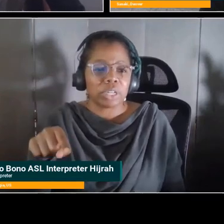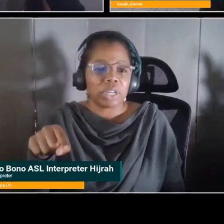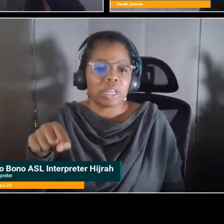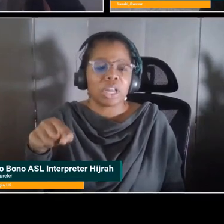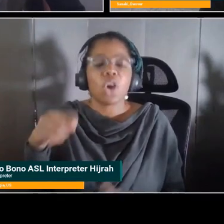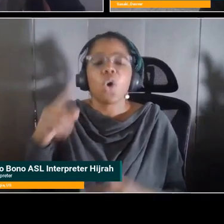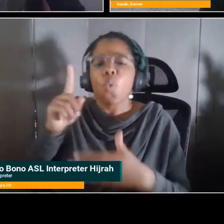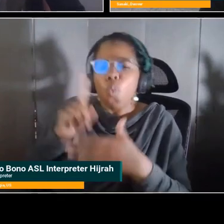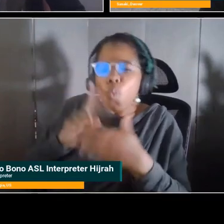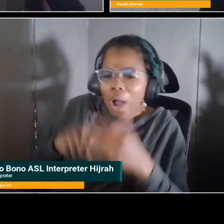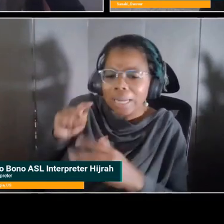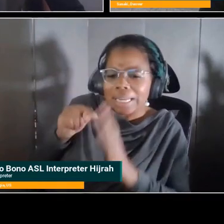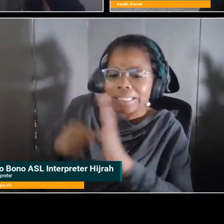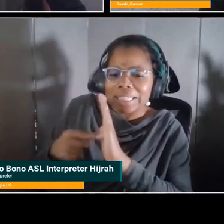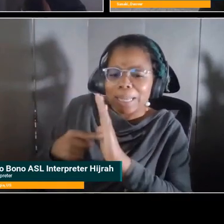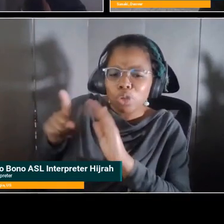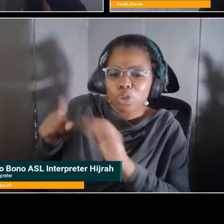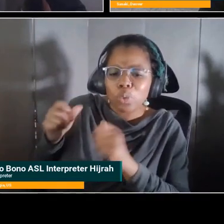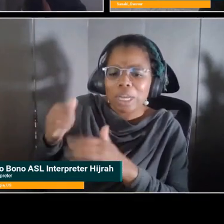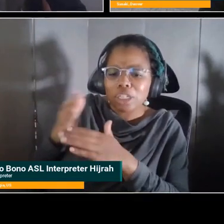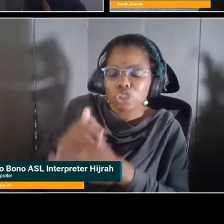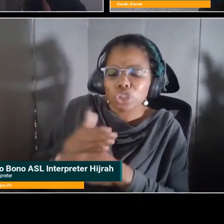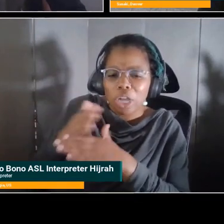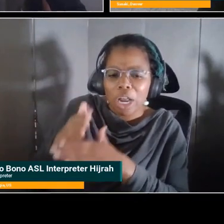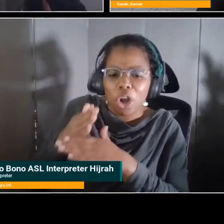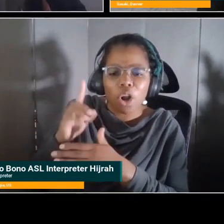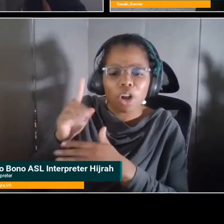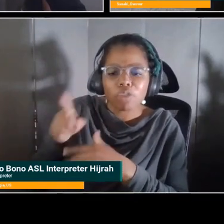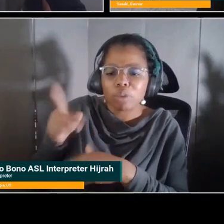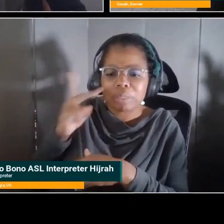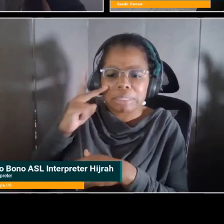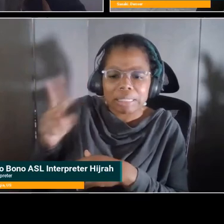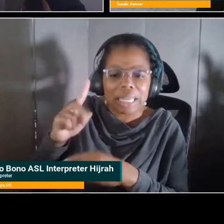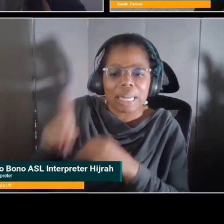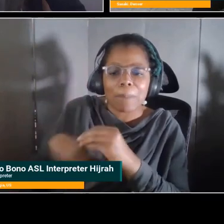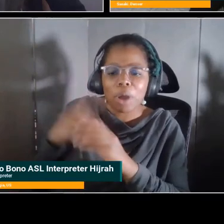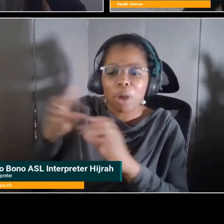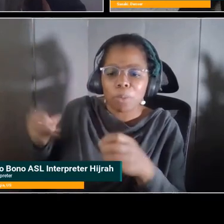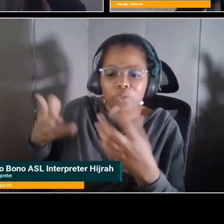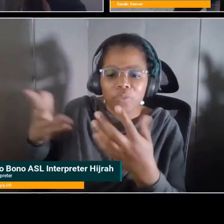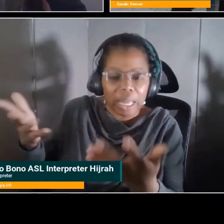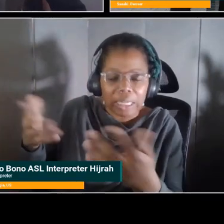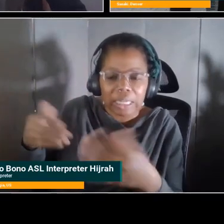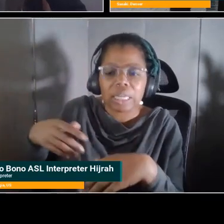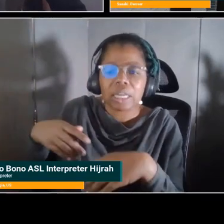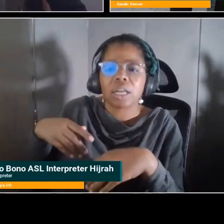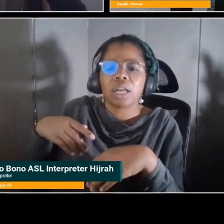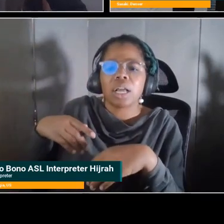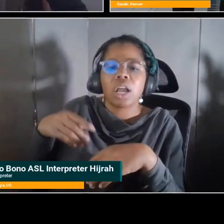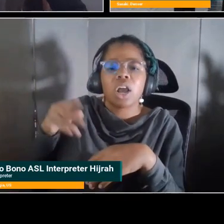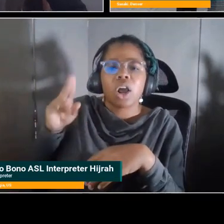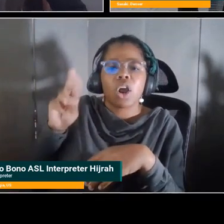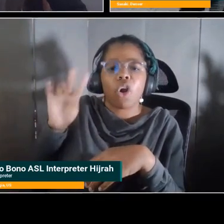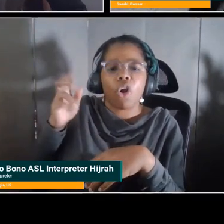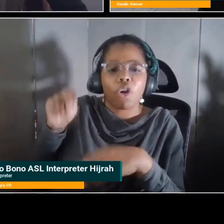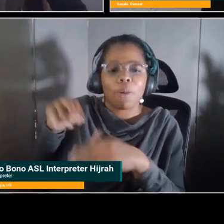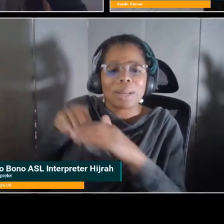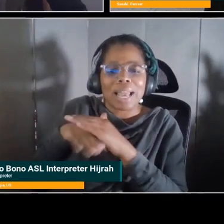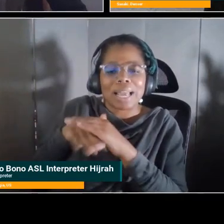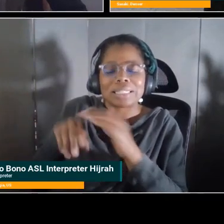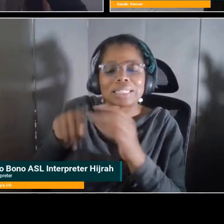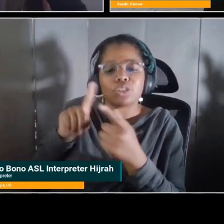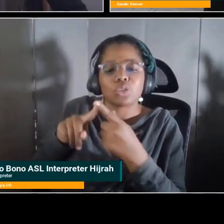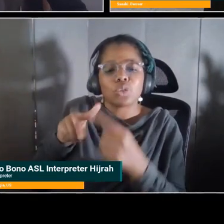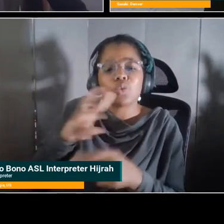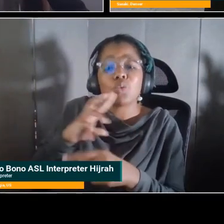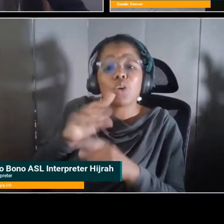what examples could you share or have you seen about providing sort of, you know, urban access to water as a as